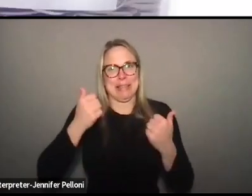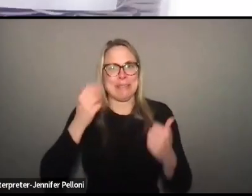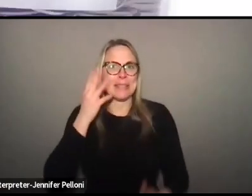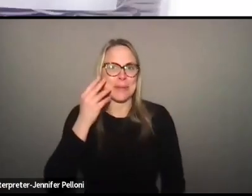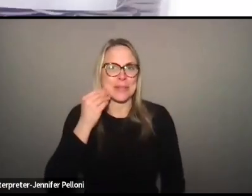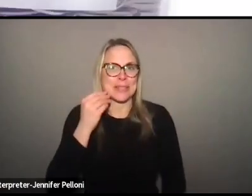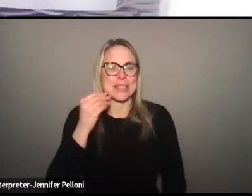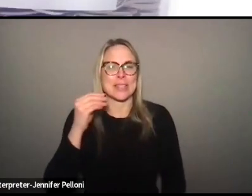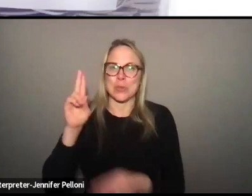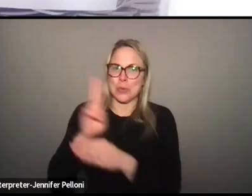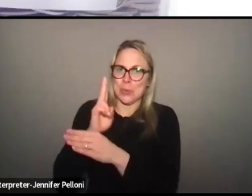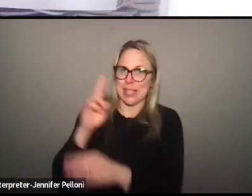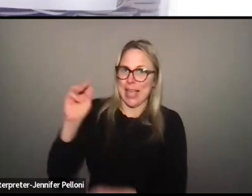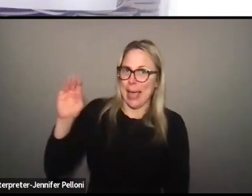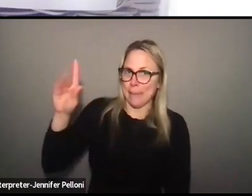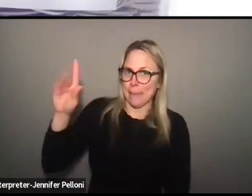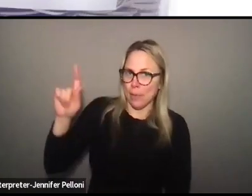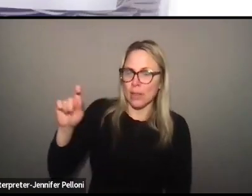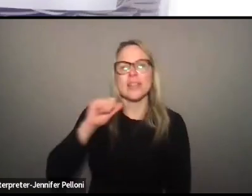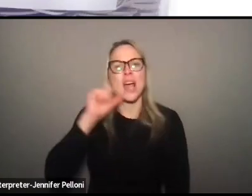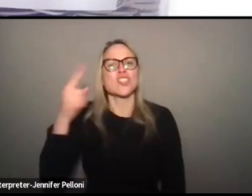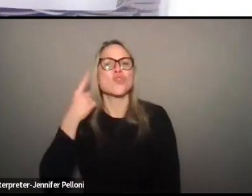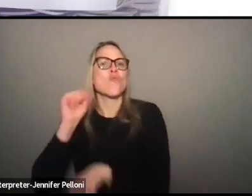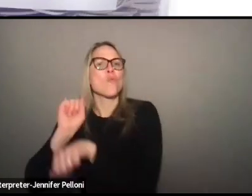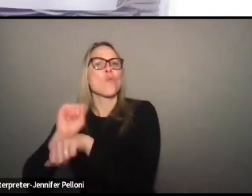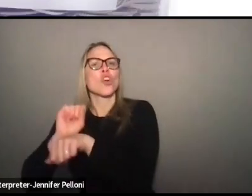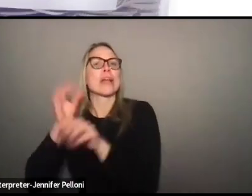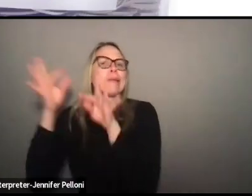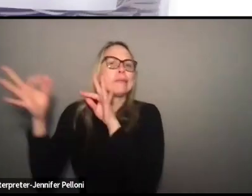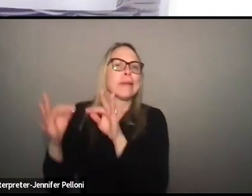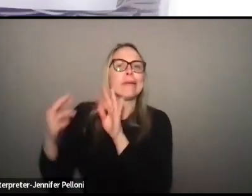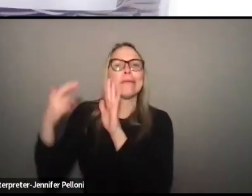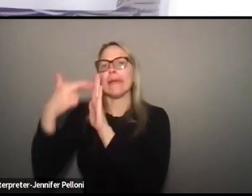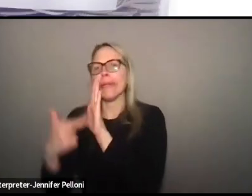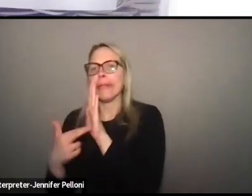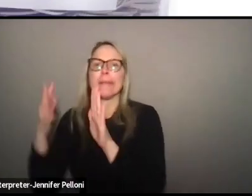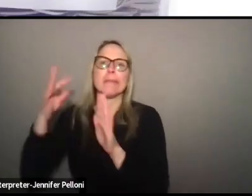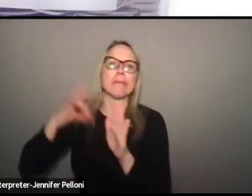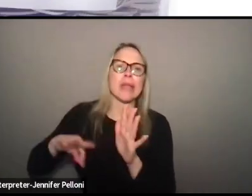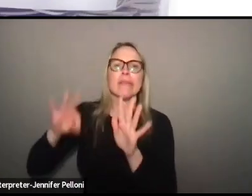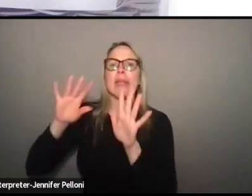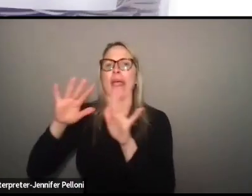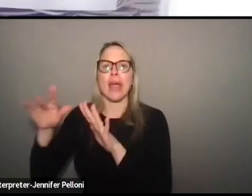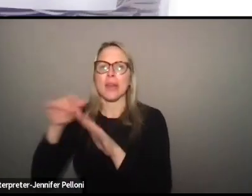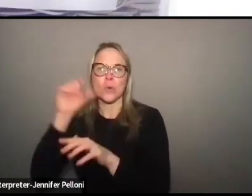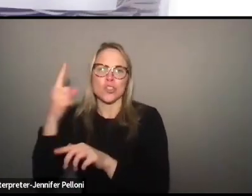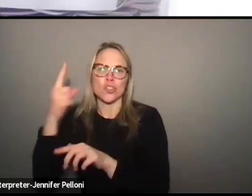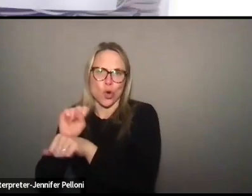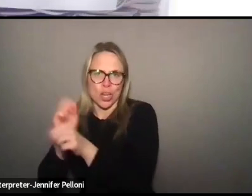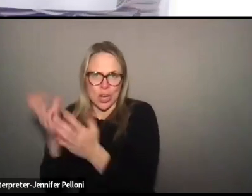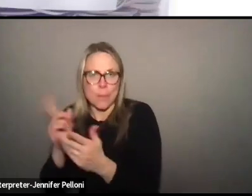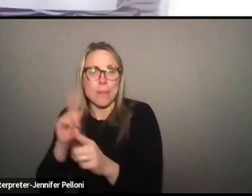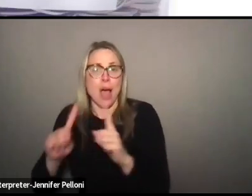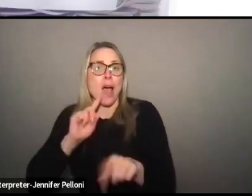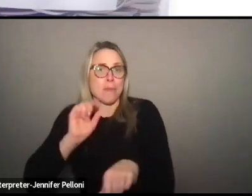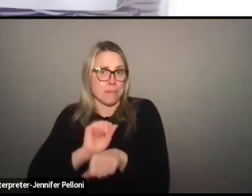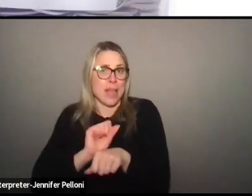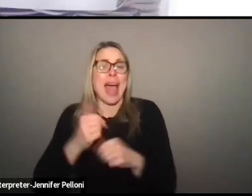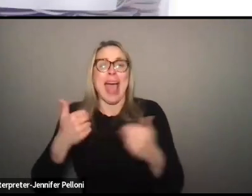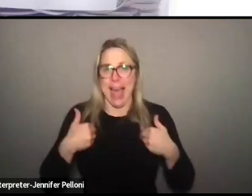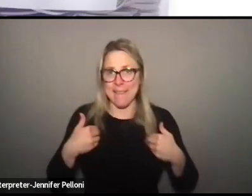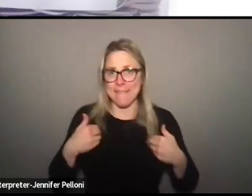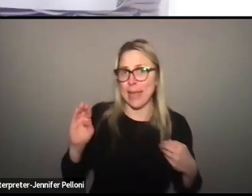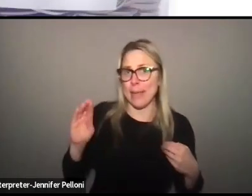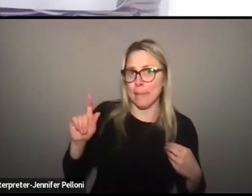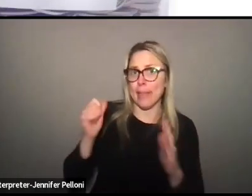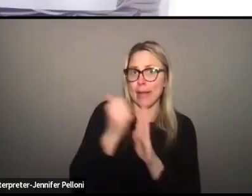with ABLE, as well as just sharing all the regulations and benefits and features. I've been able to see that firsthand by watching